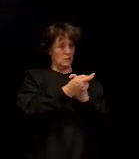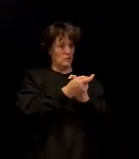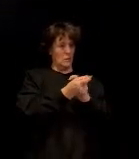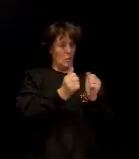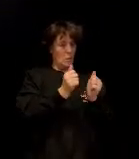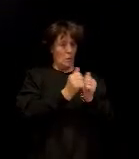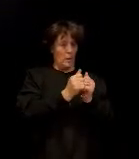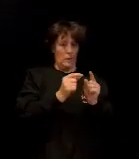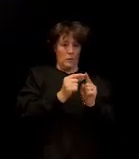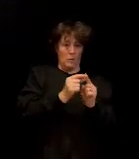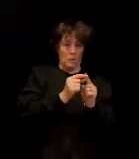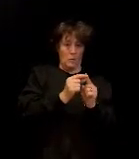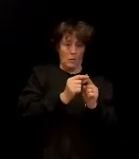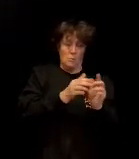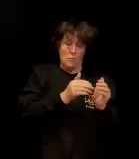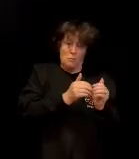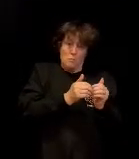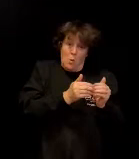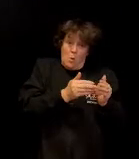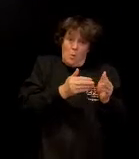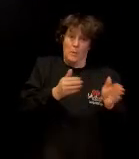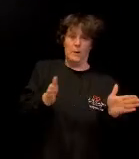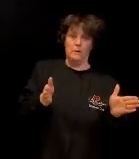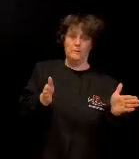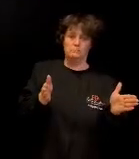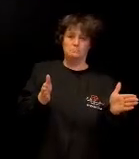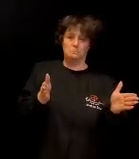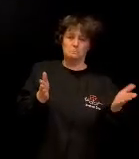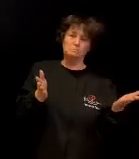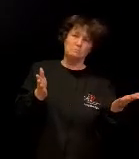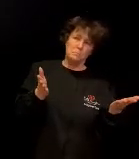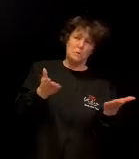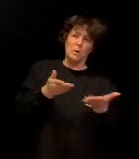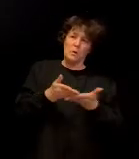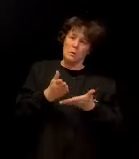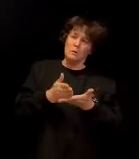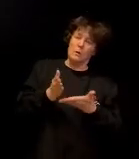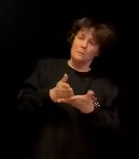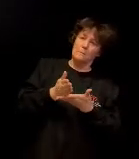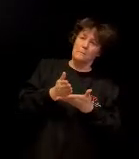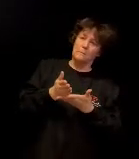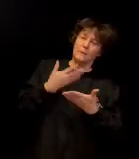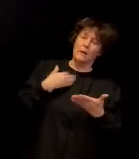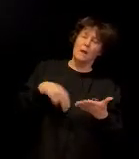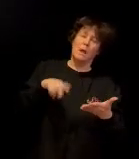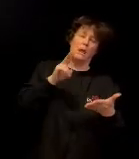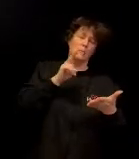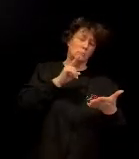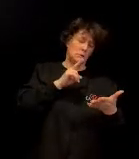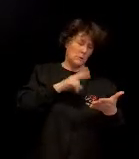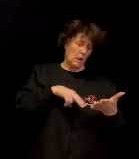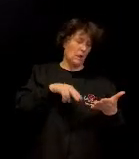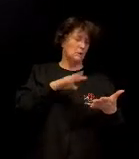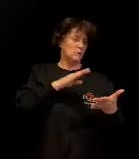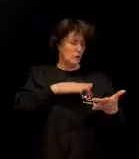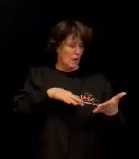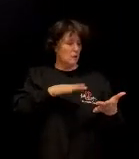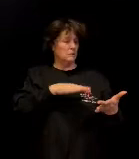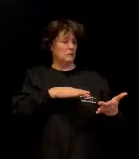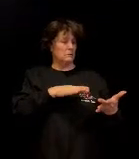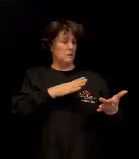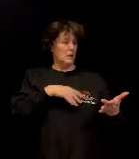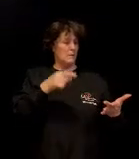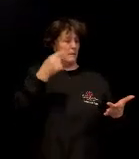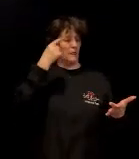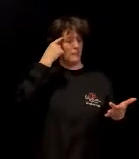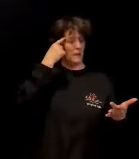open. So I kind of thought, okay, all right, where are you going with this, Lord? So as I began to seek his heart, and I thought about the title of